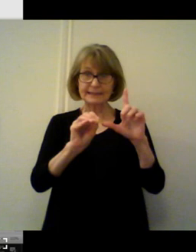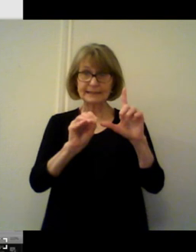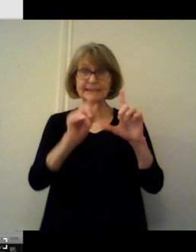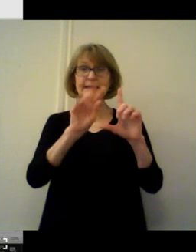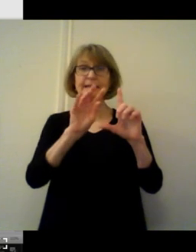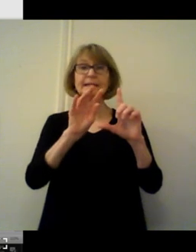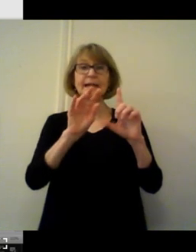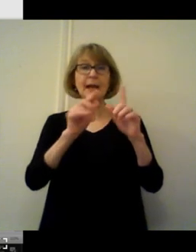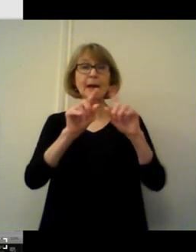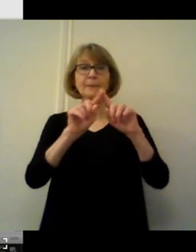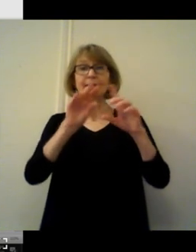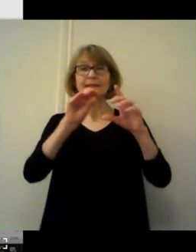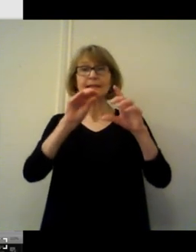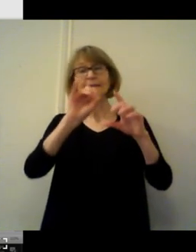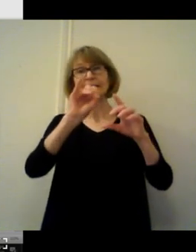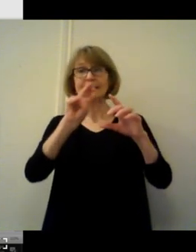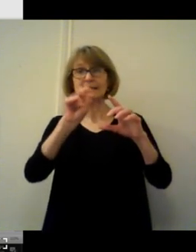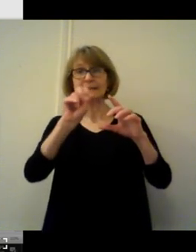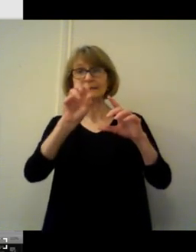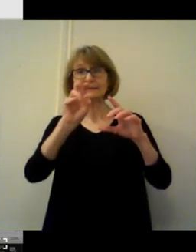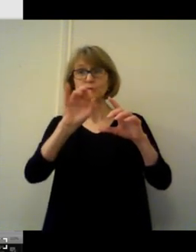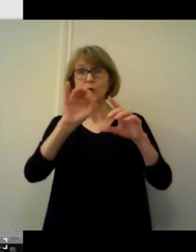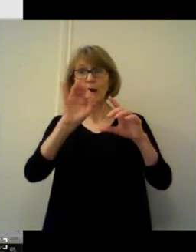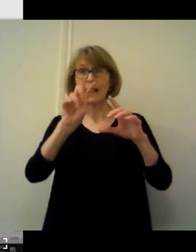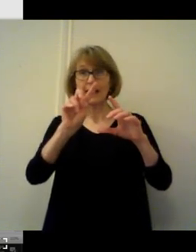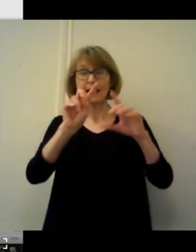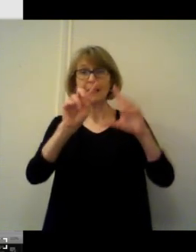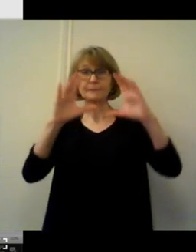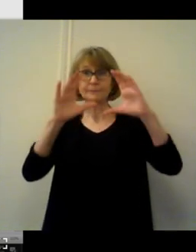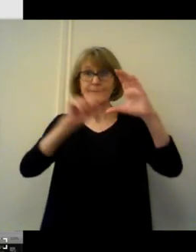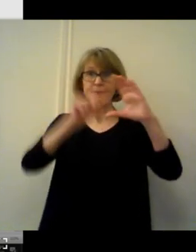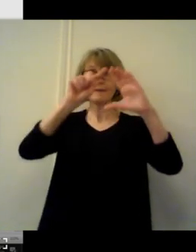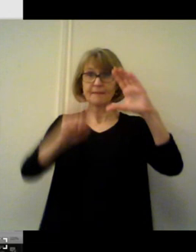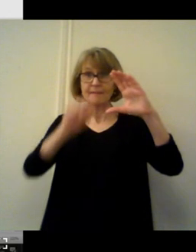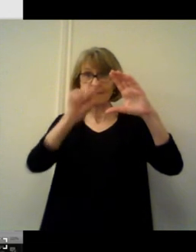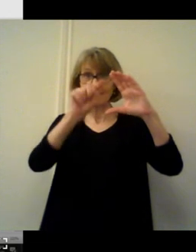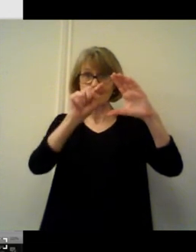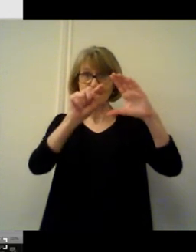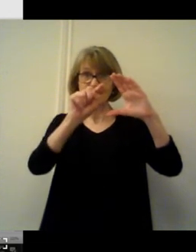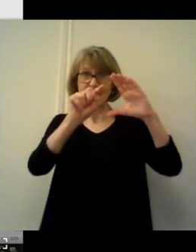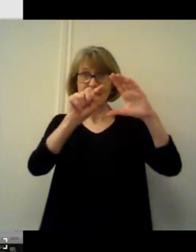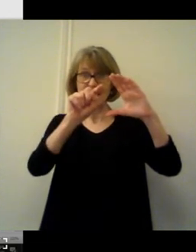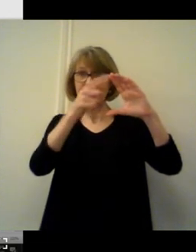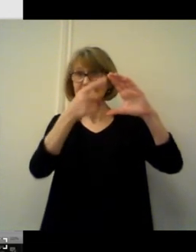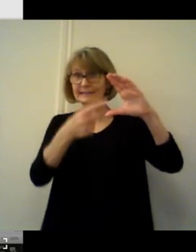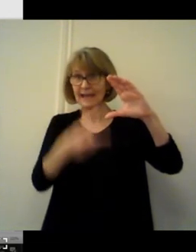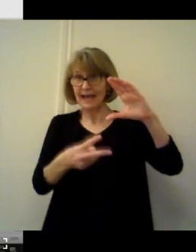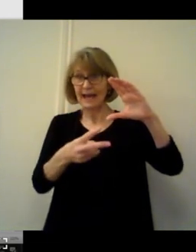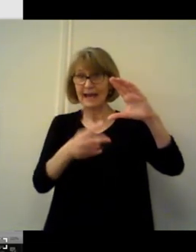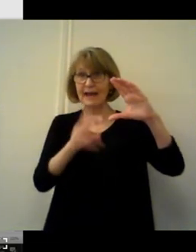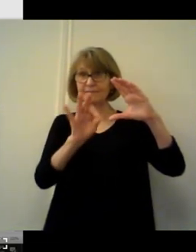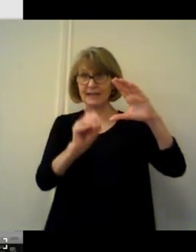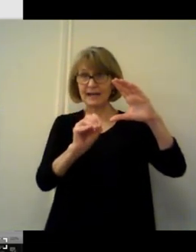the inscribed angle goes all the way through the circle. So then this angle has to be half of 90.